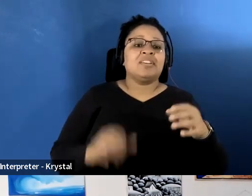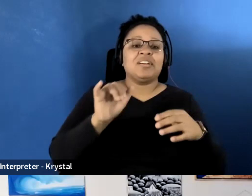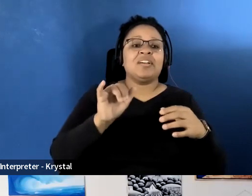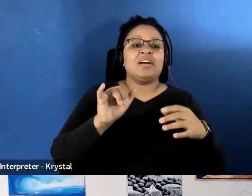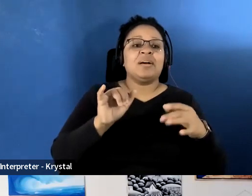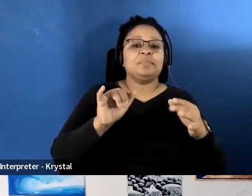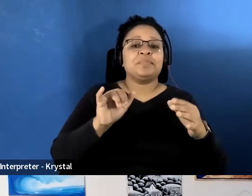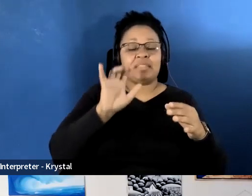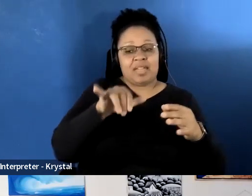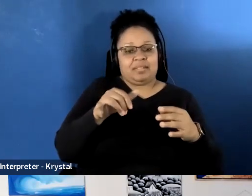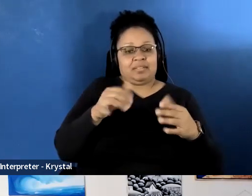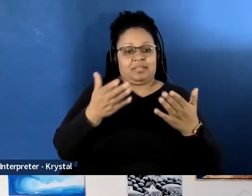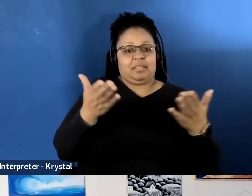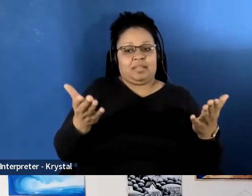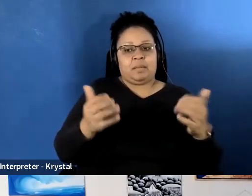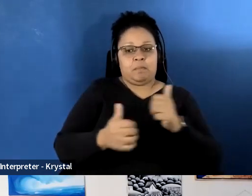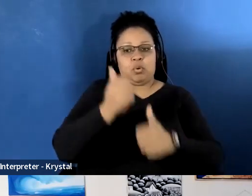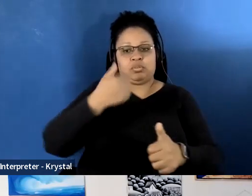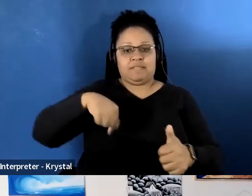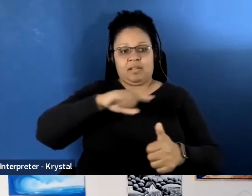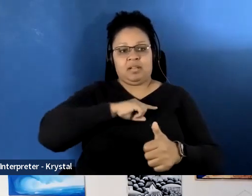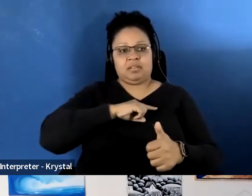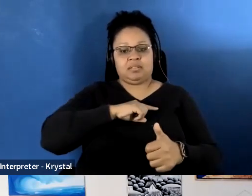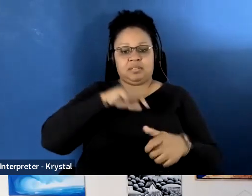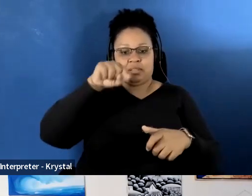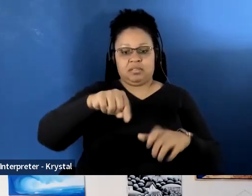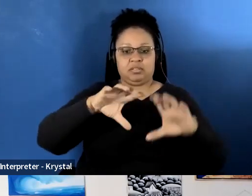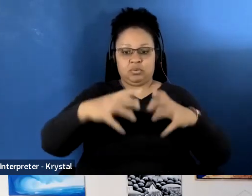And that's one thing is most of us in this group,